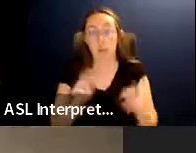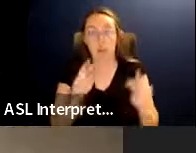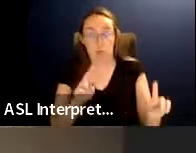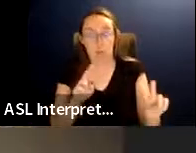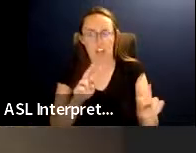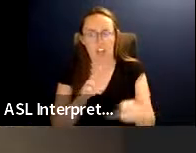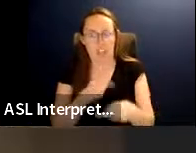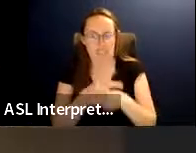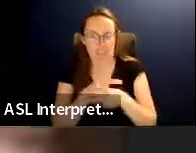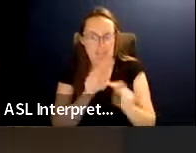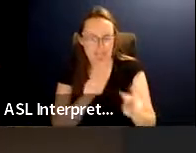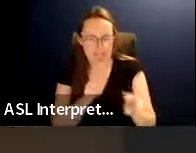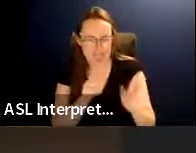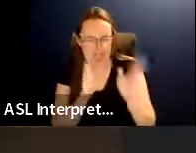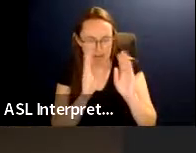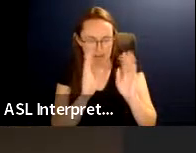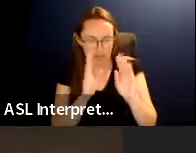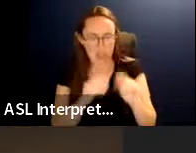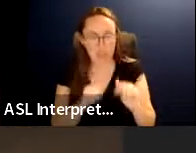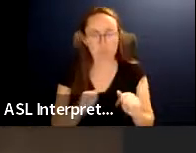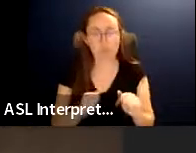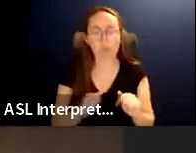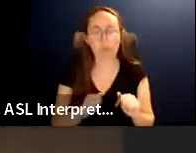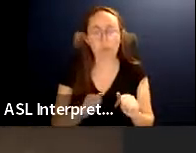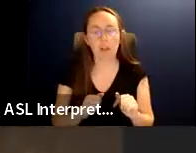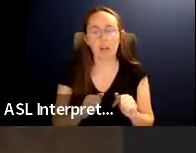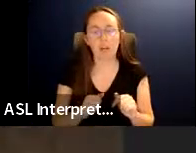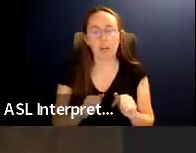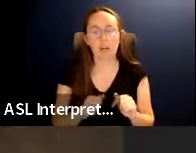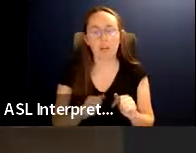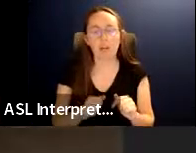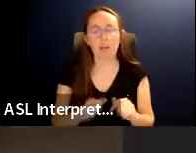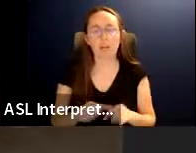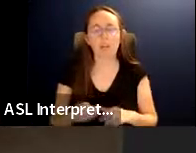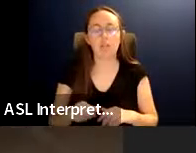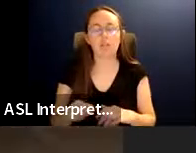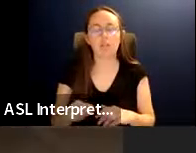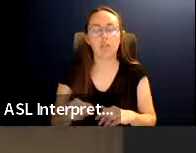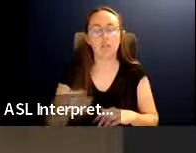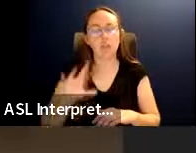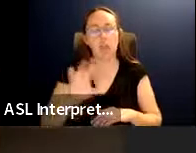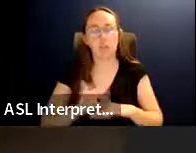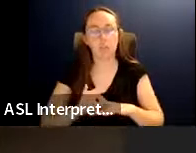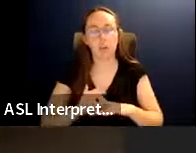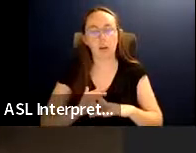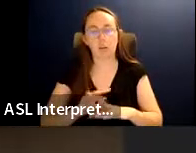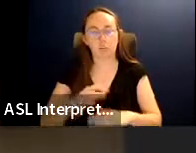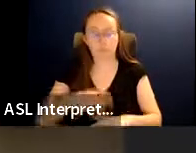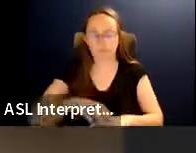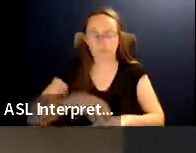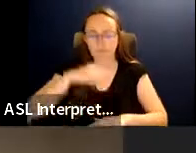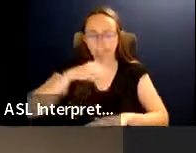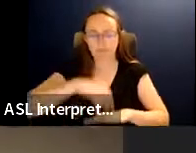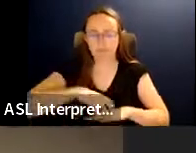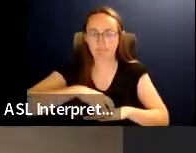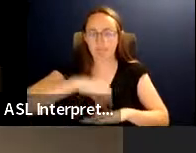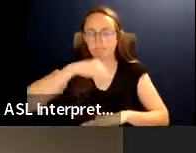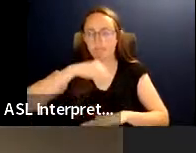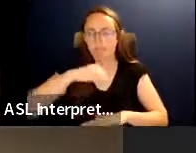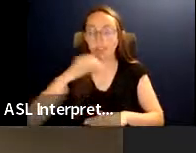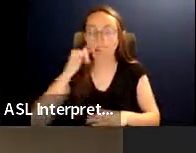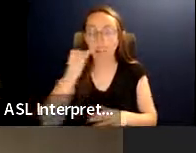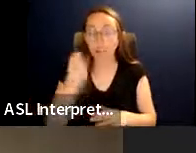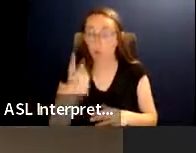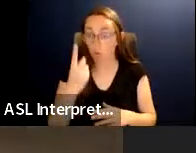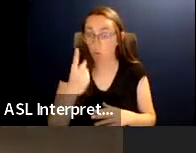to ruin any surface. So I can put an object there, right? So what if I only had one hand, right? And I